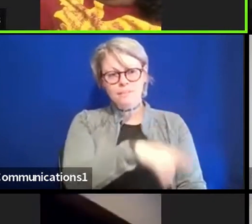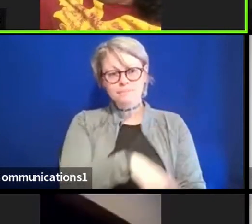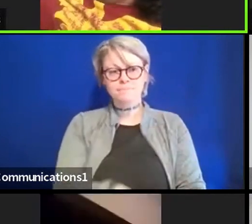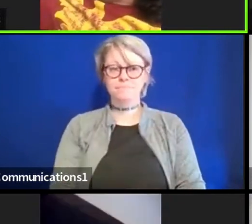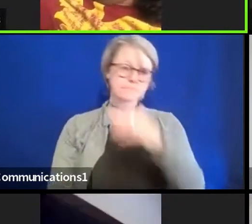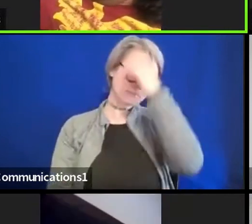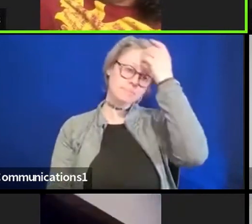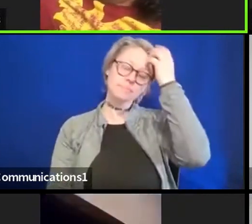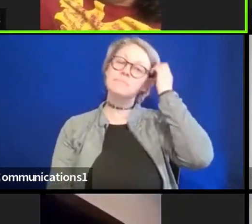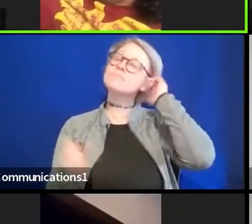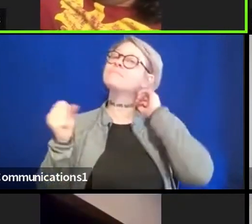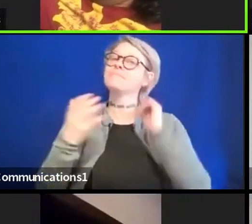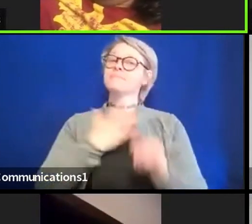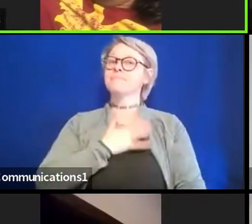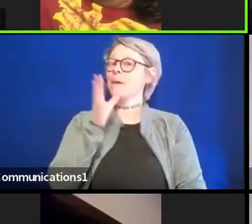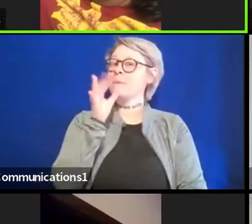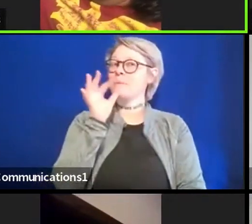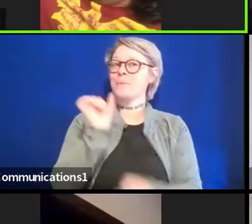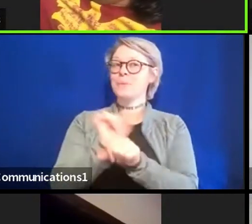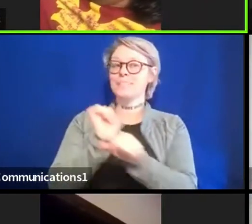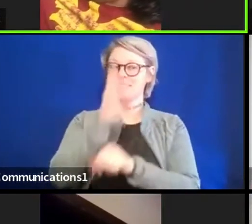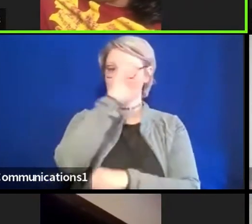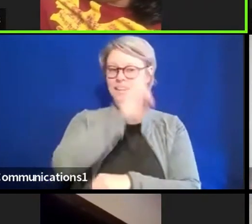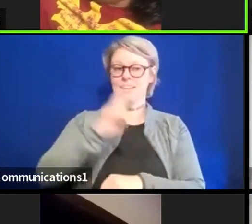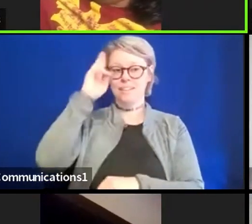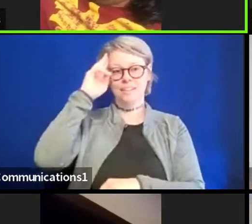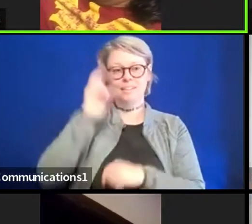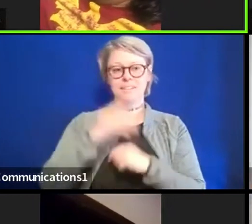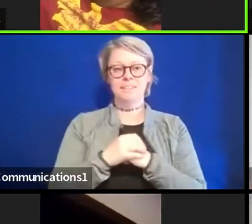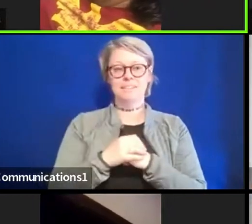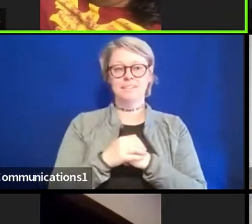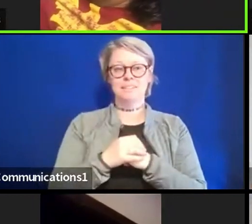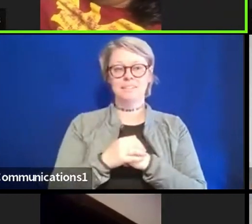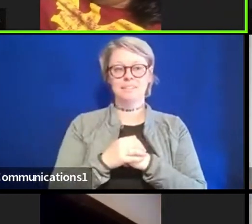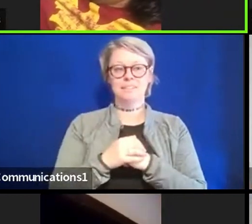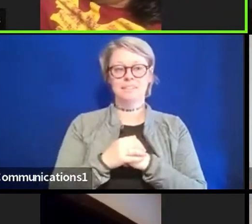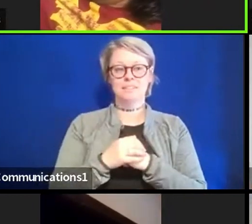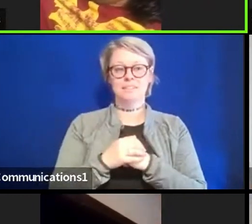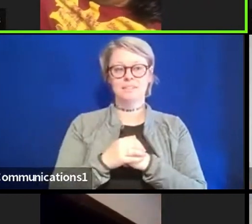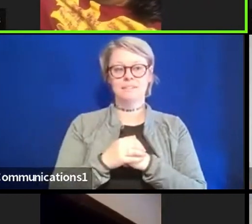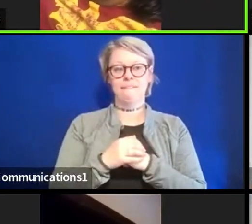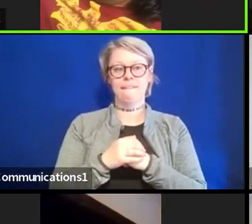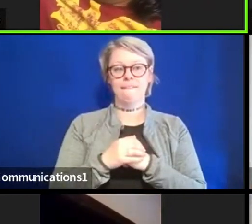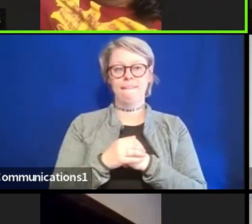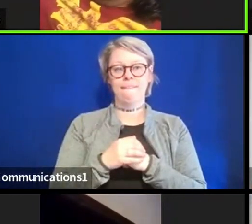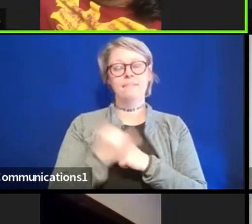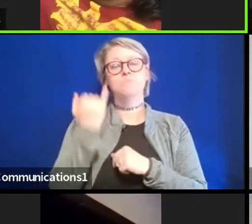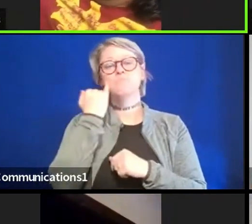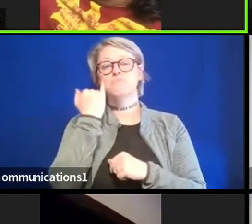My mom works in the hospital, so even when I feel like I'm